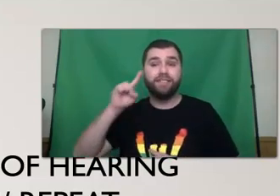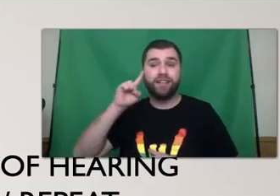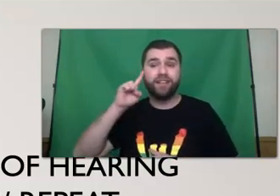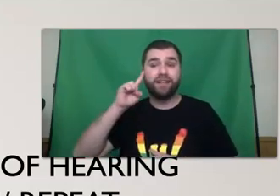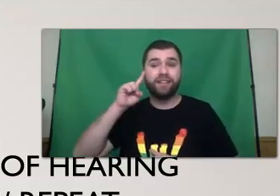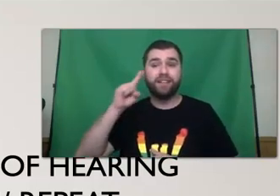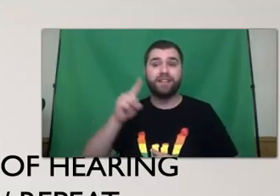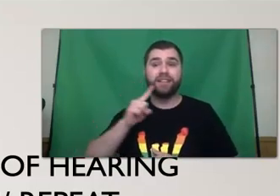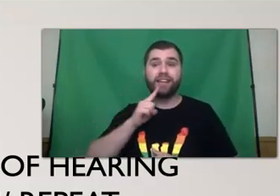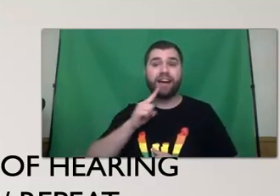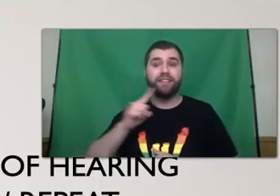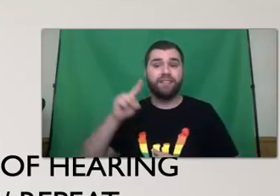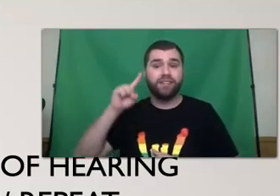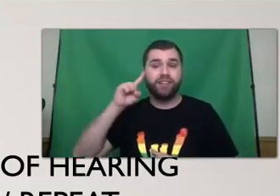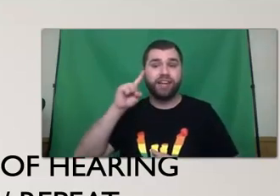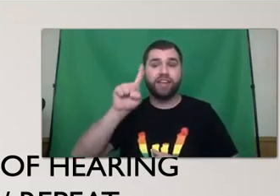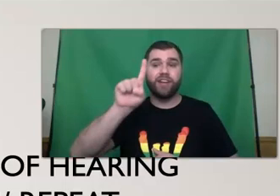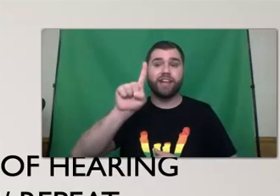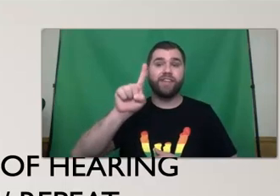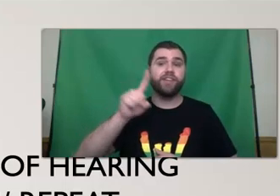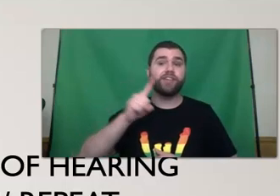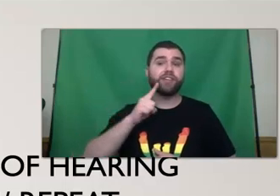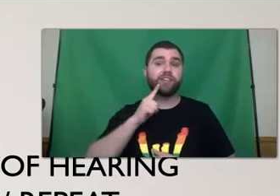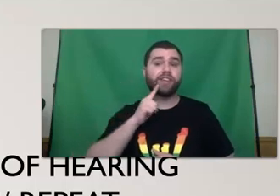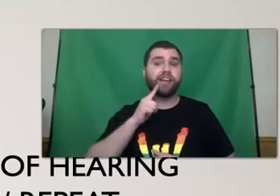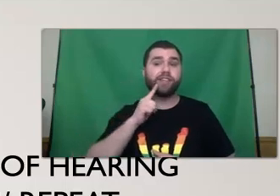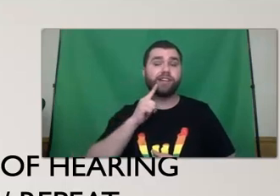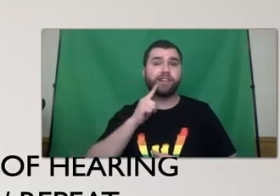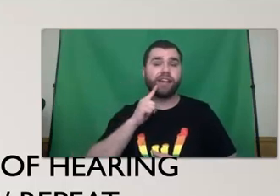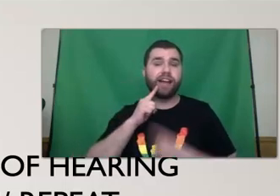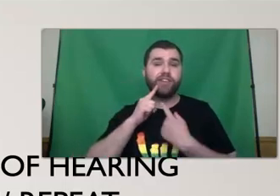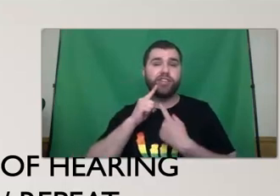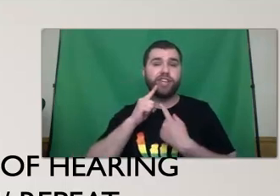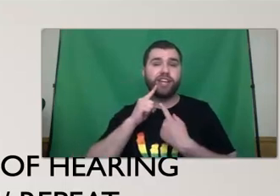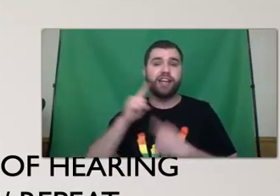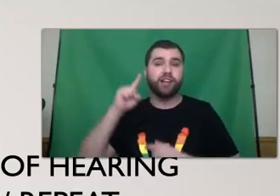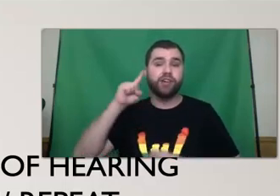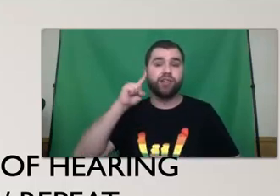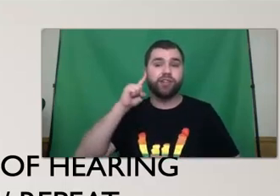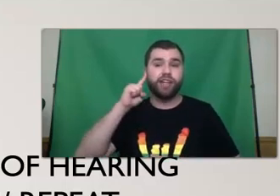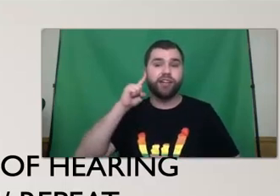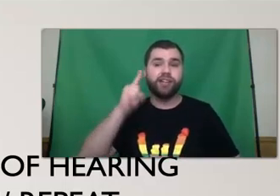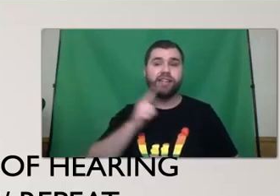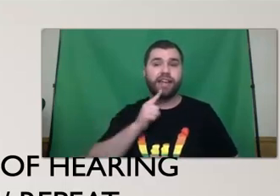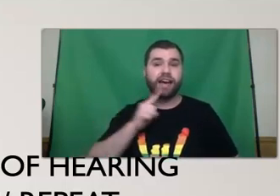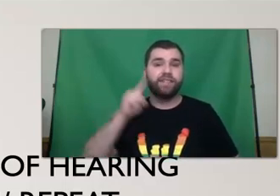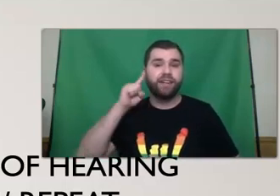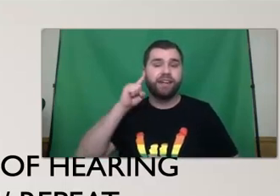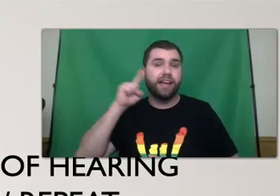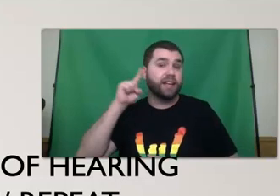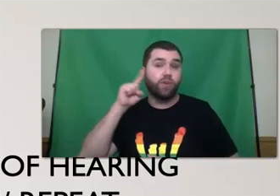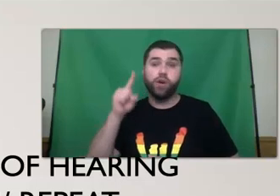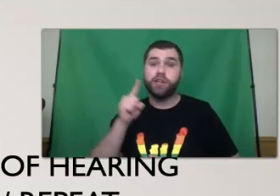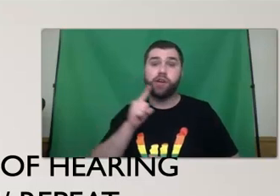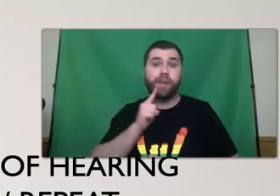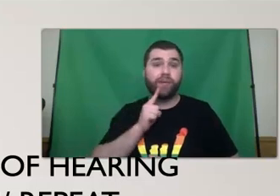Death. Death. So you're going to have your index finger and you're going to start kind of side of your chin and going towards your ear. Death.